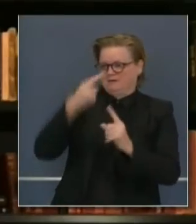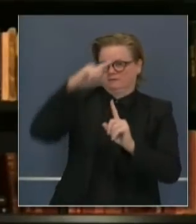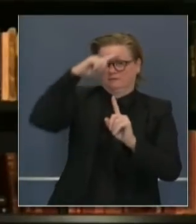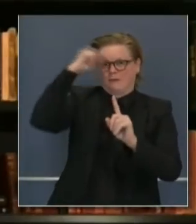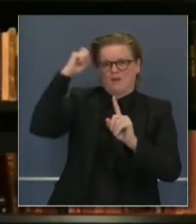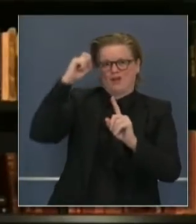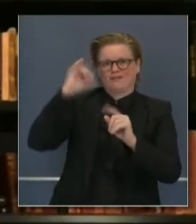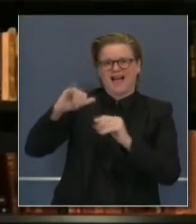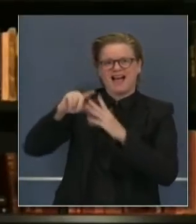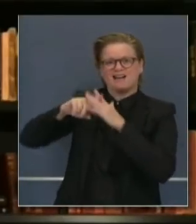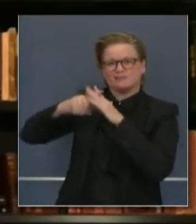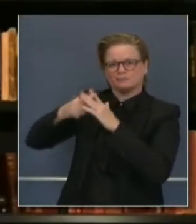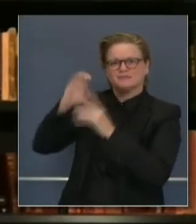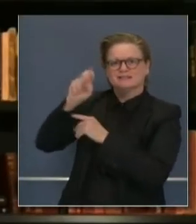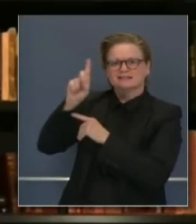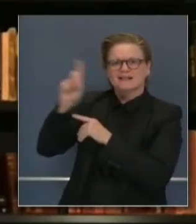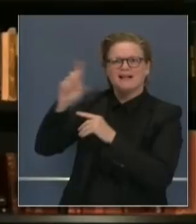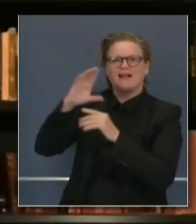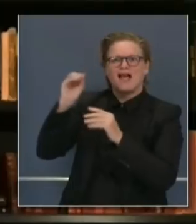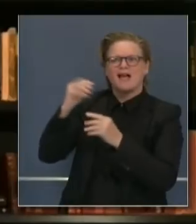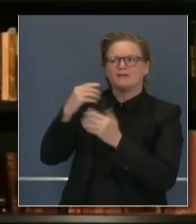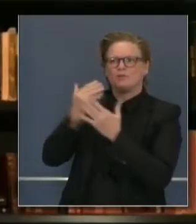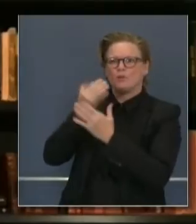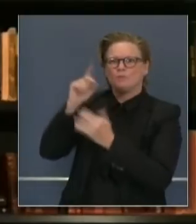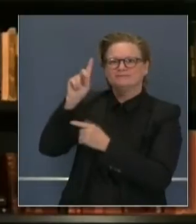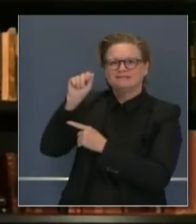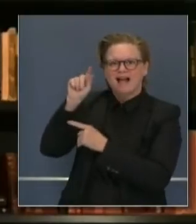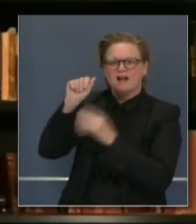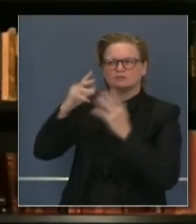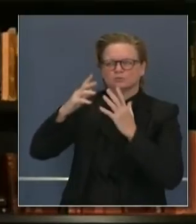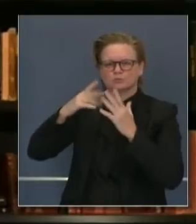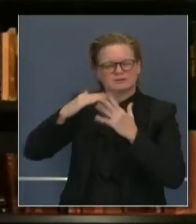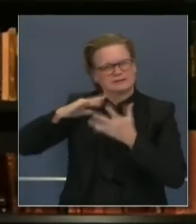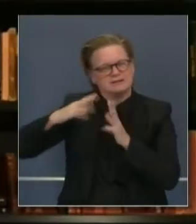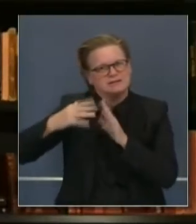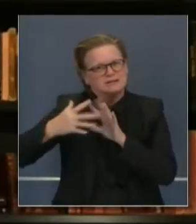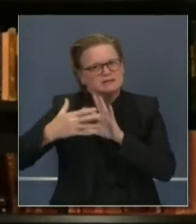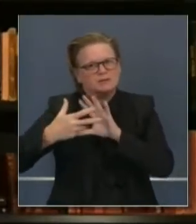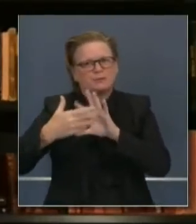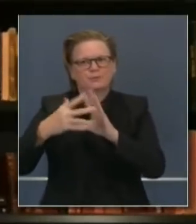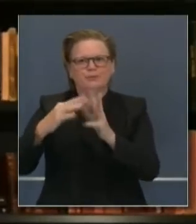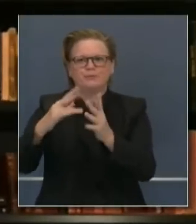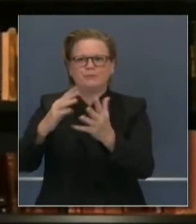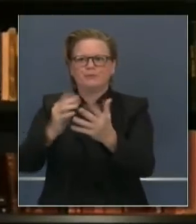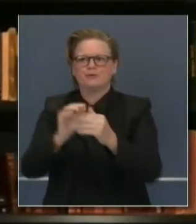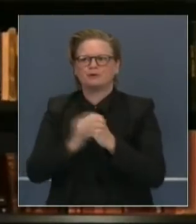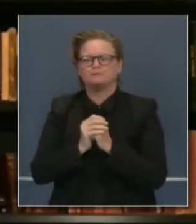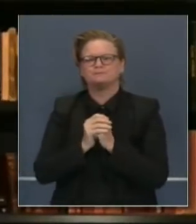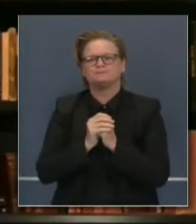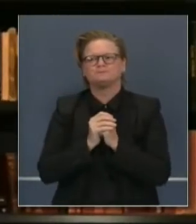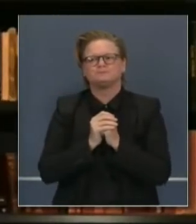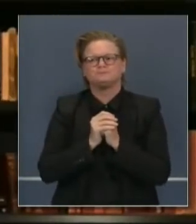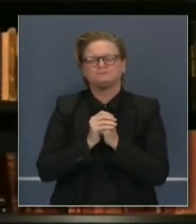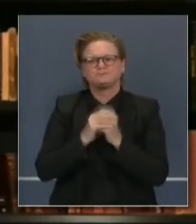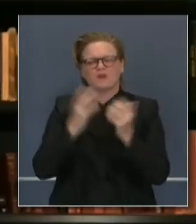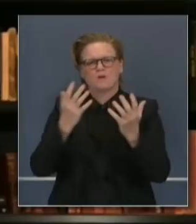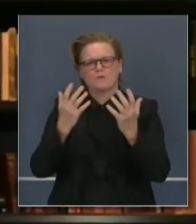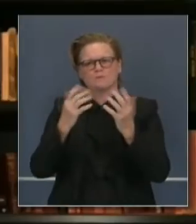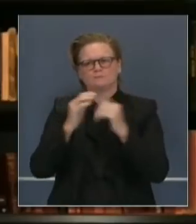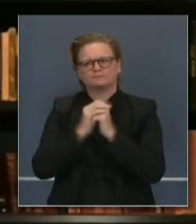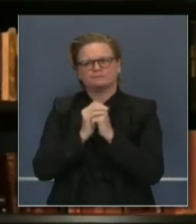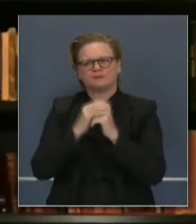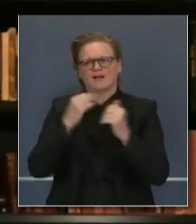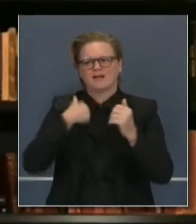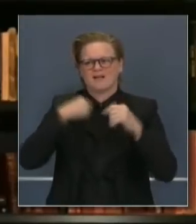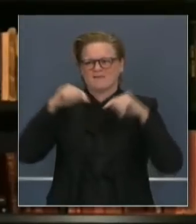than we certainly were during that period of time. So with that, I think our time with you has come to an end for